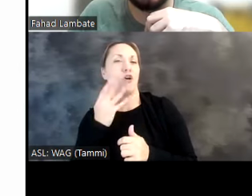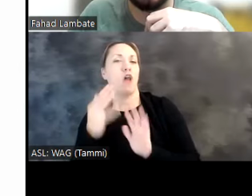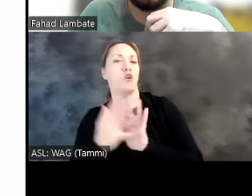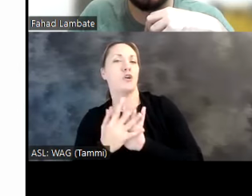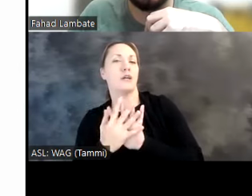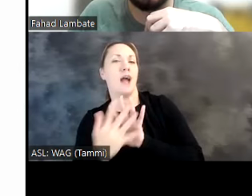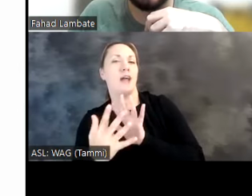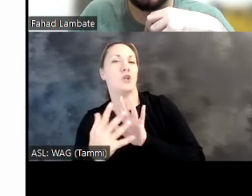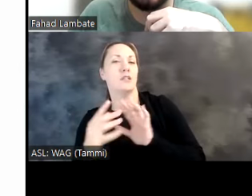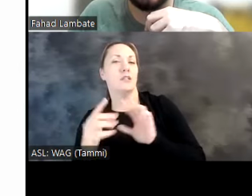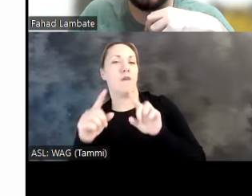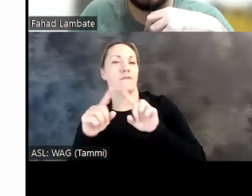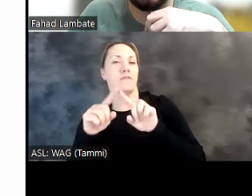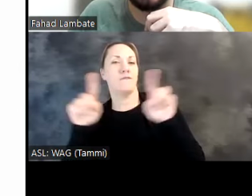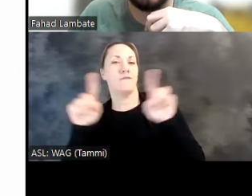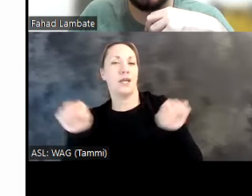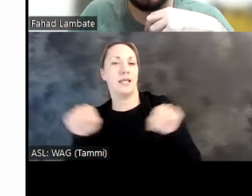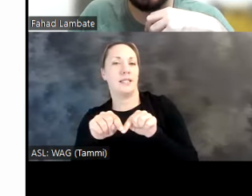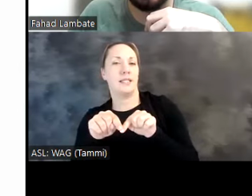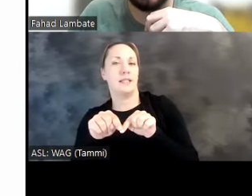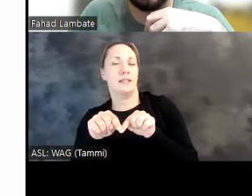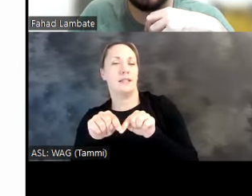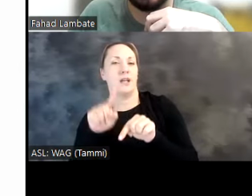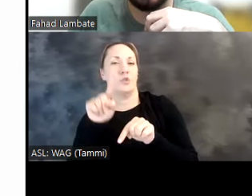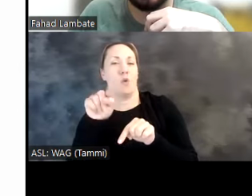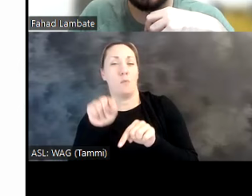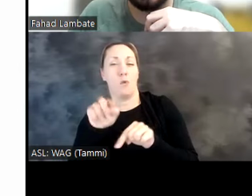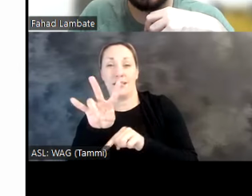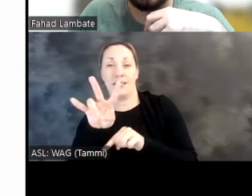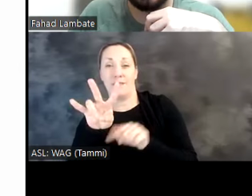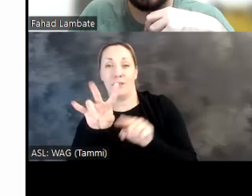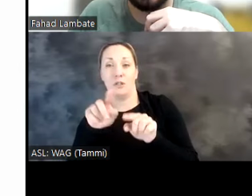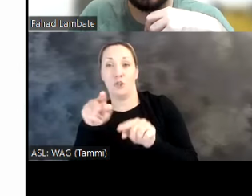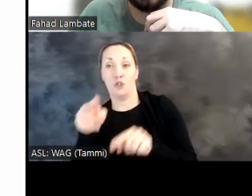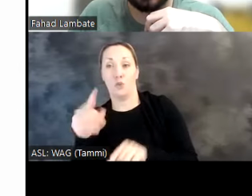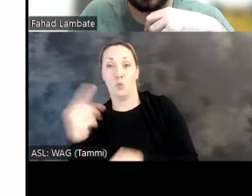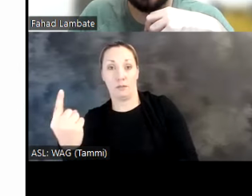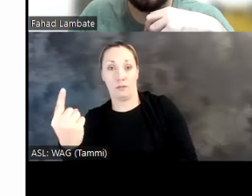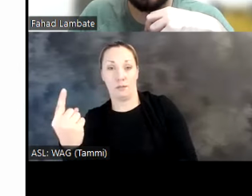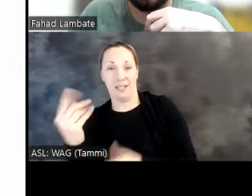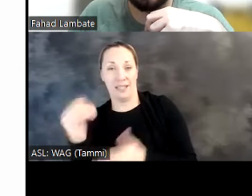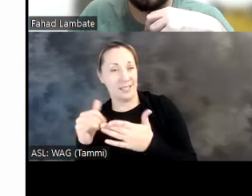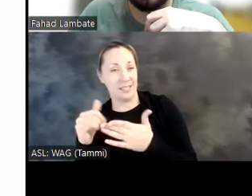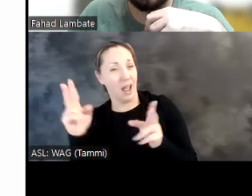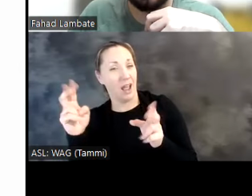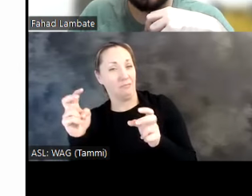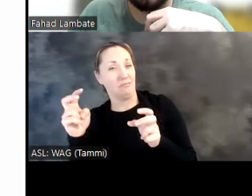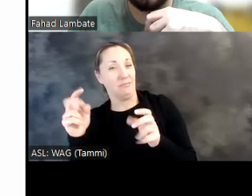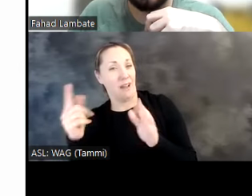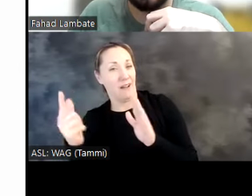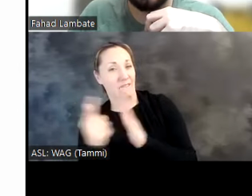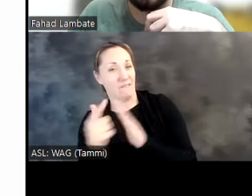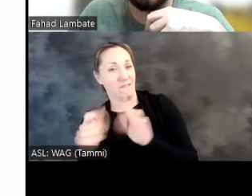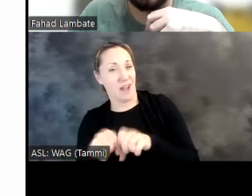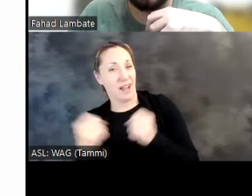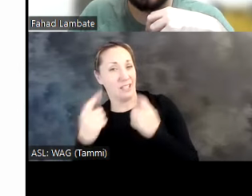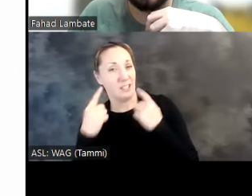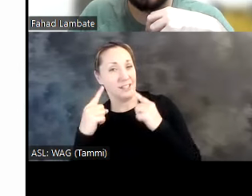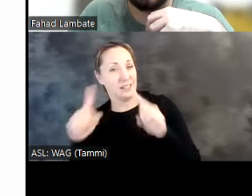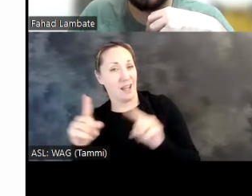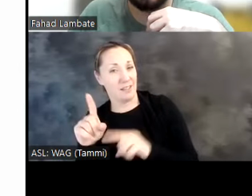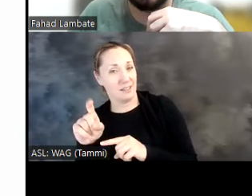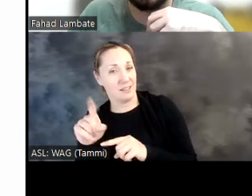the focus ring is 1.7 to 1 would be considered a violation of success